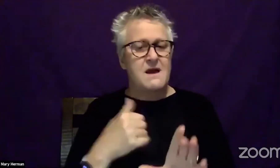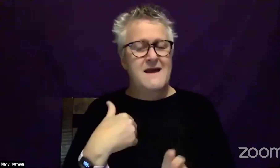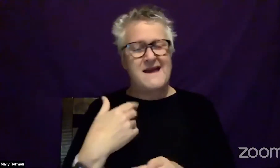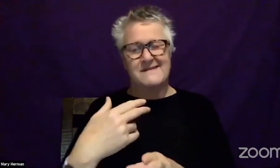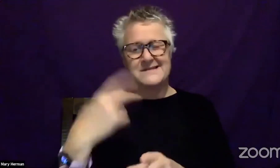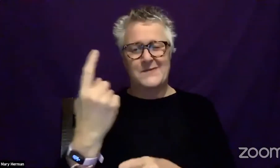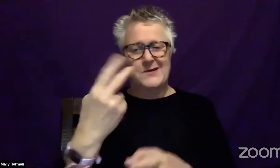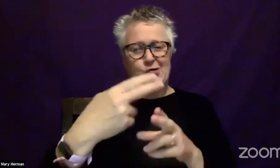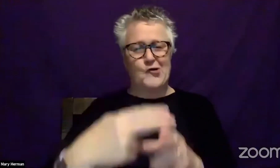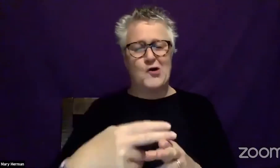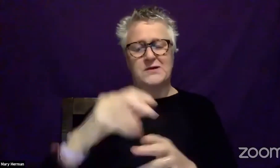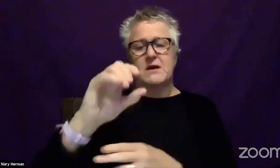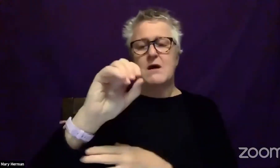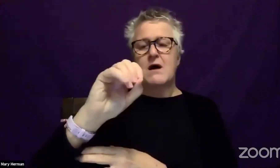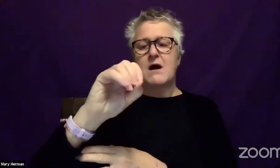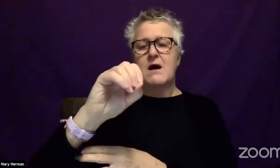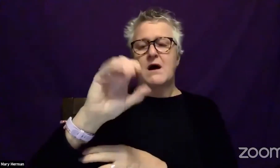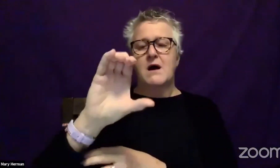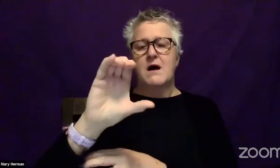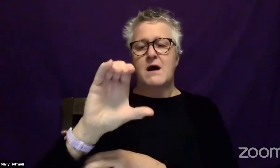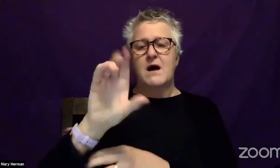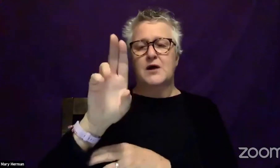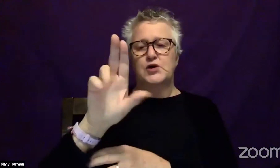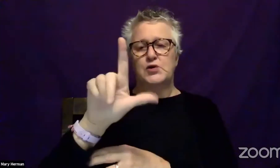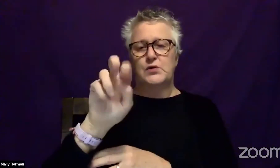albinism, which is